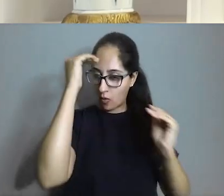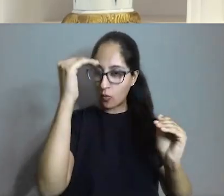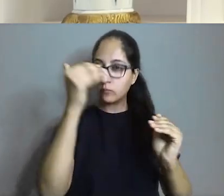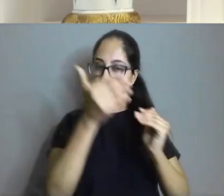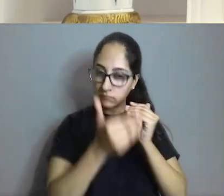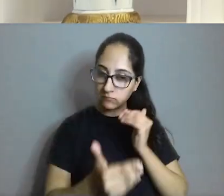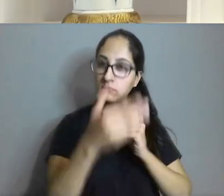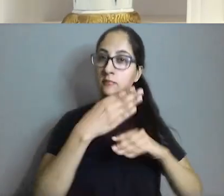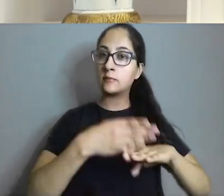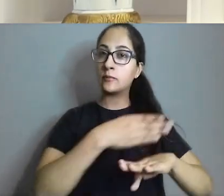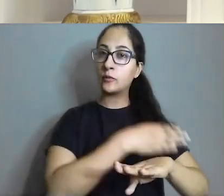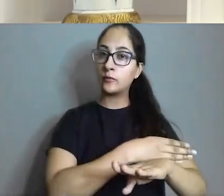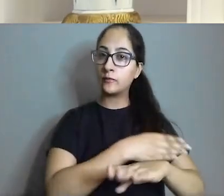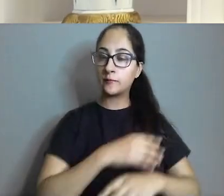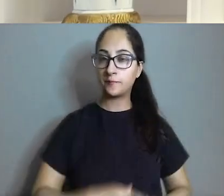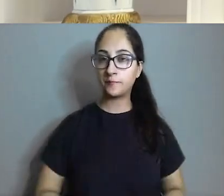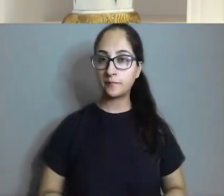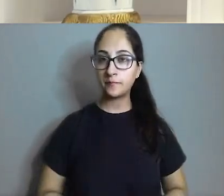and future.